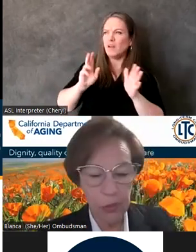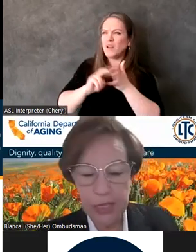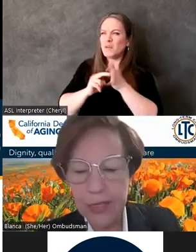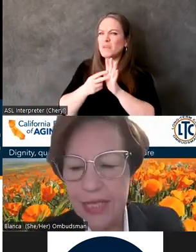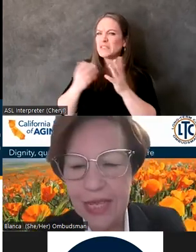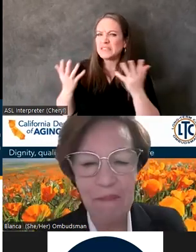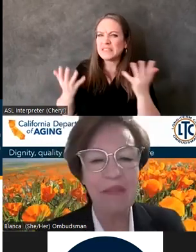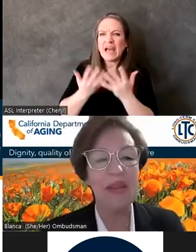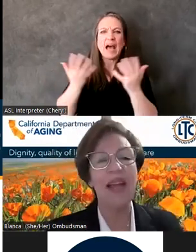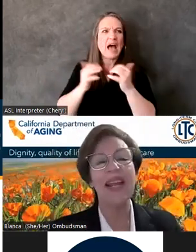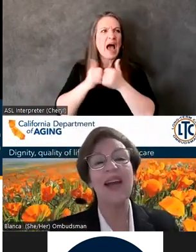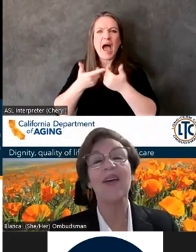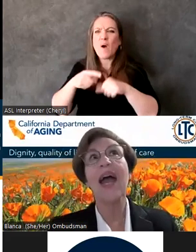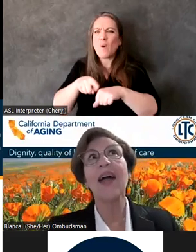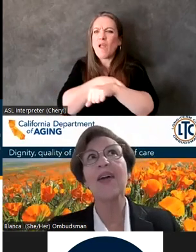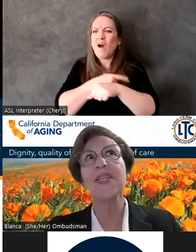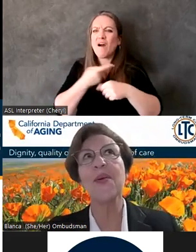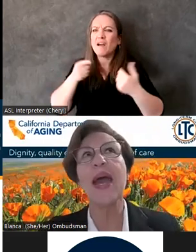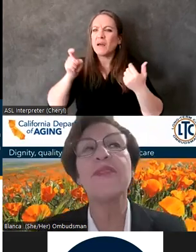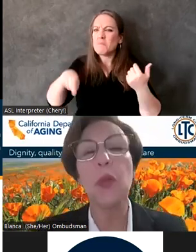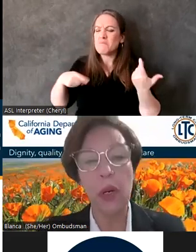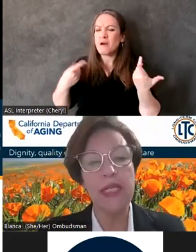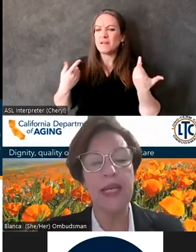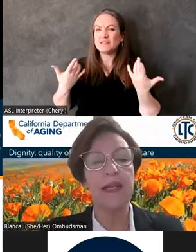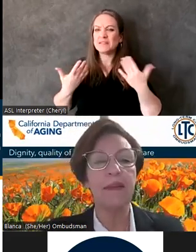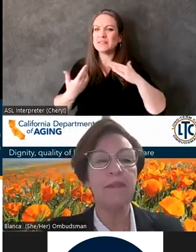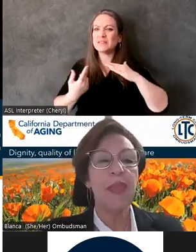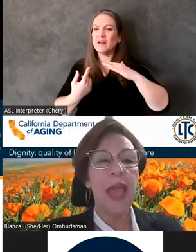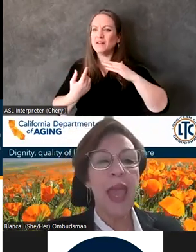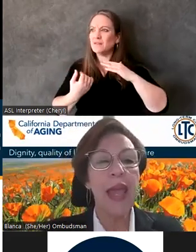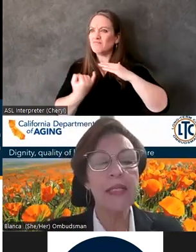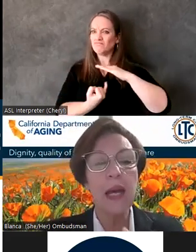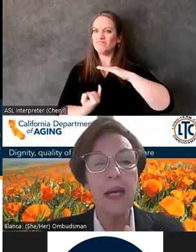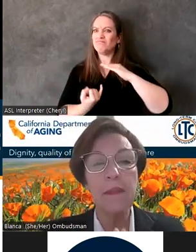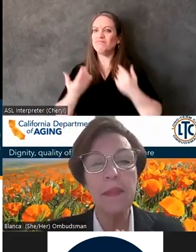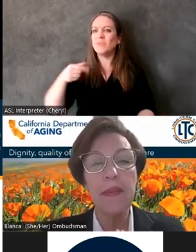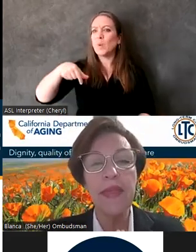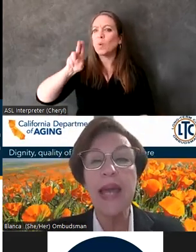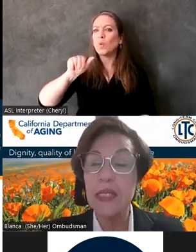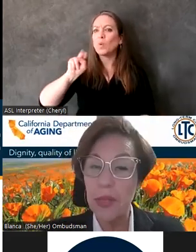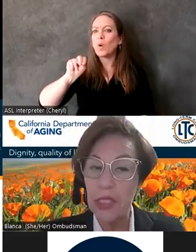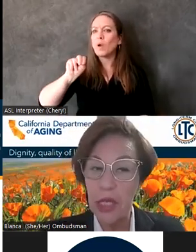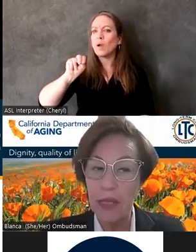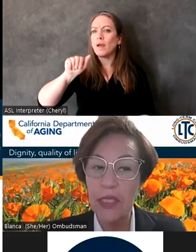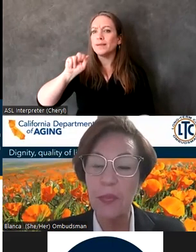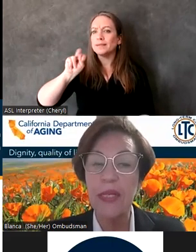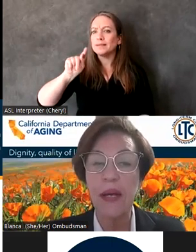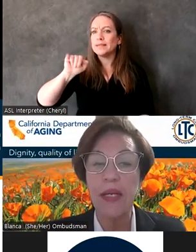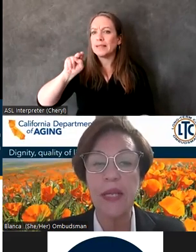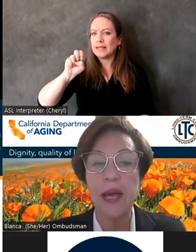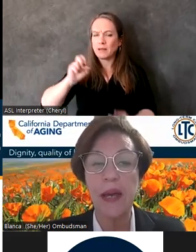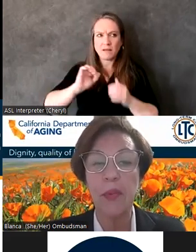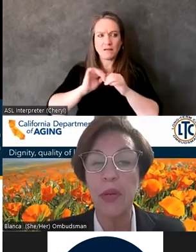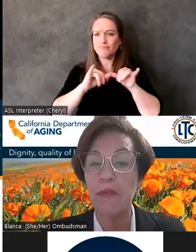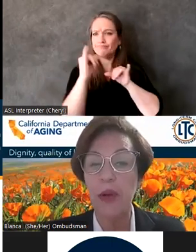the word is escaping me right now, how long do you have to quarantine? And that has been a challenge